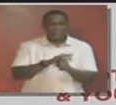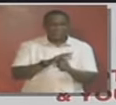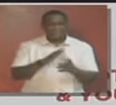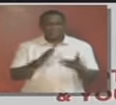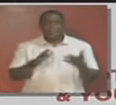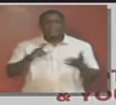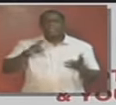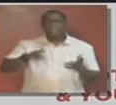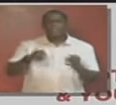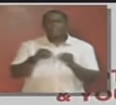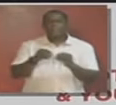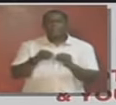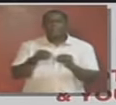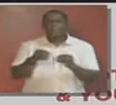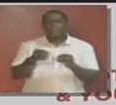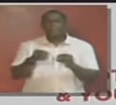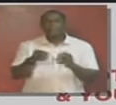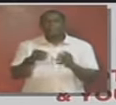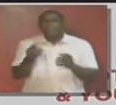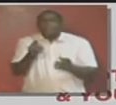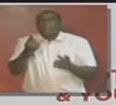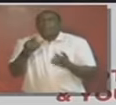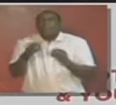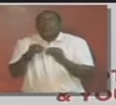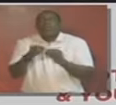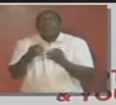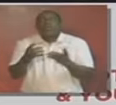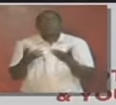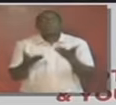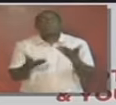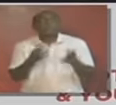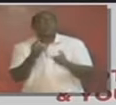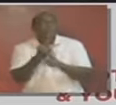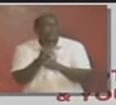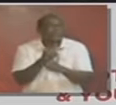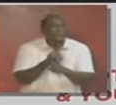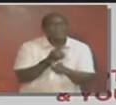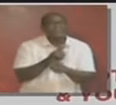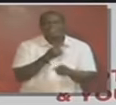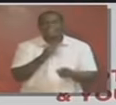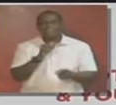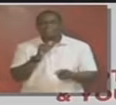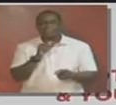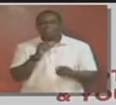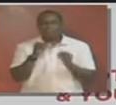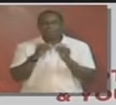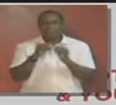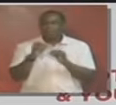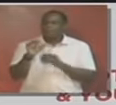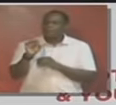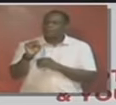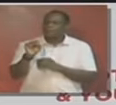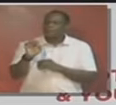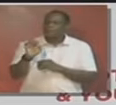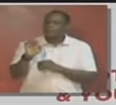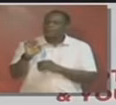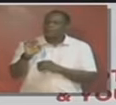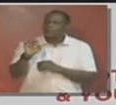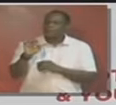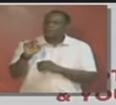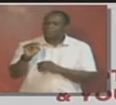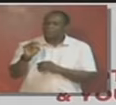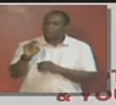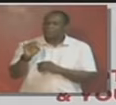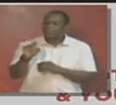the border is a whole transaction. What we do when people are coming in is that we actually ask them to take the very sensitive and very